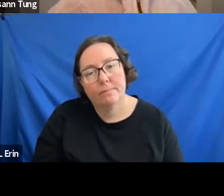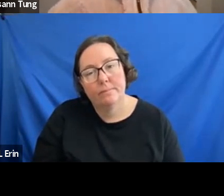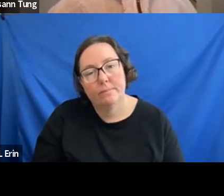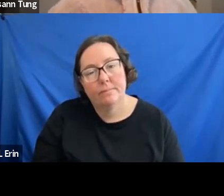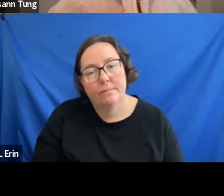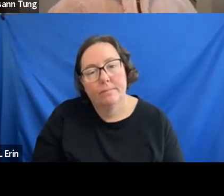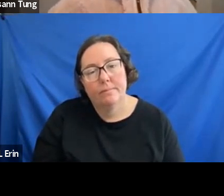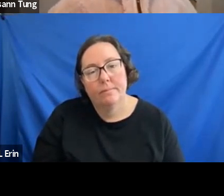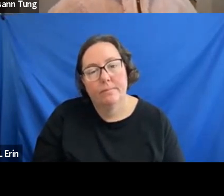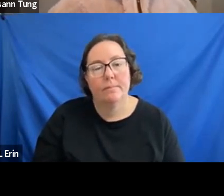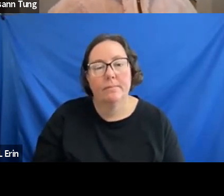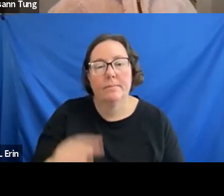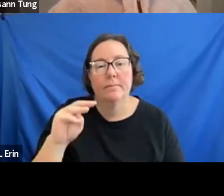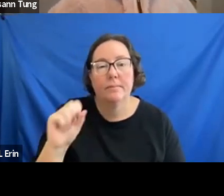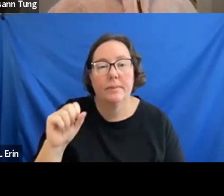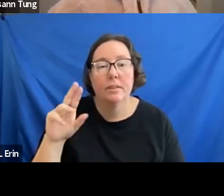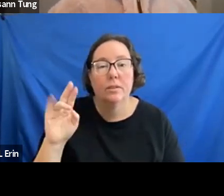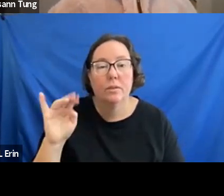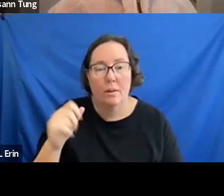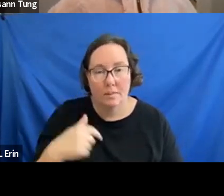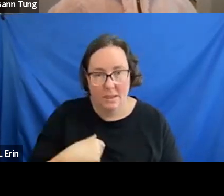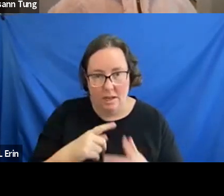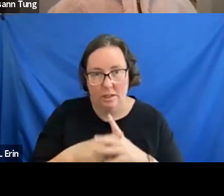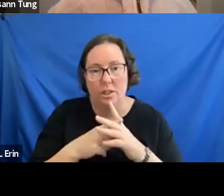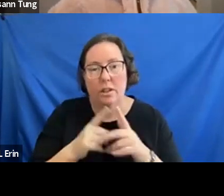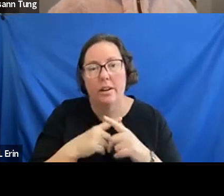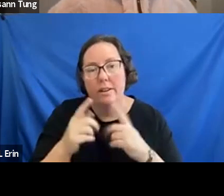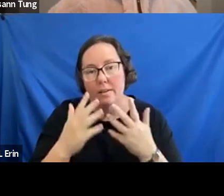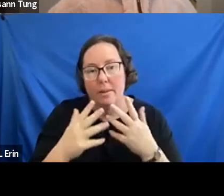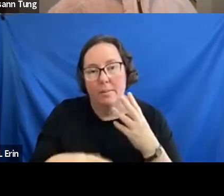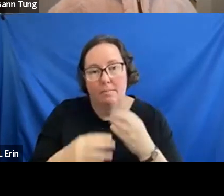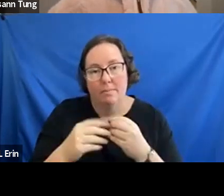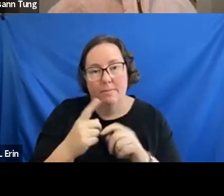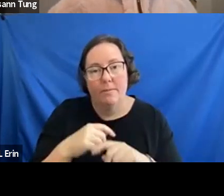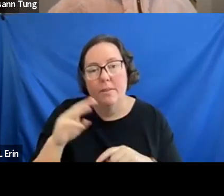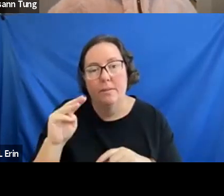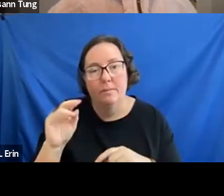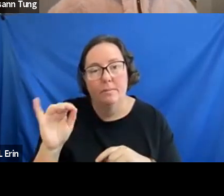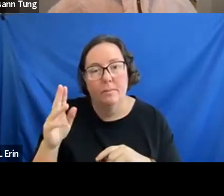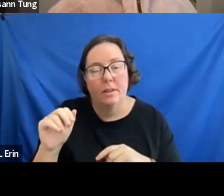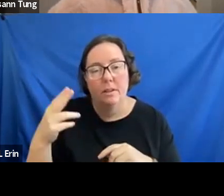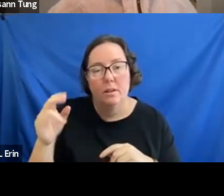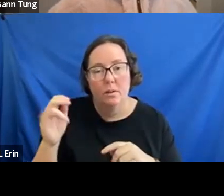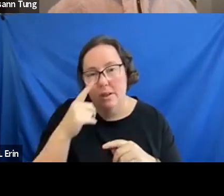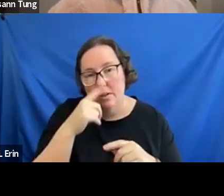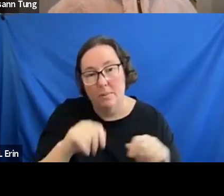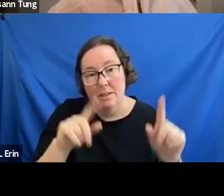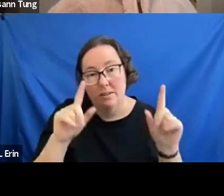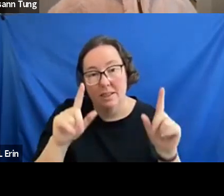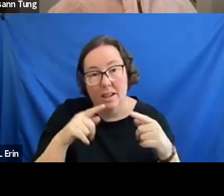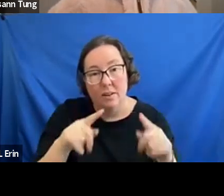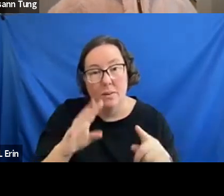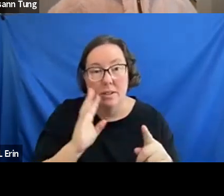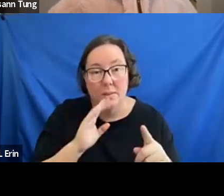I will start and I will see if Ms. Hogan would like to add to that. Can you put the slide up as you're speaking to